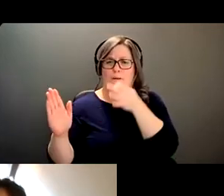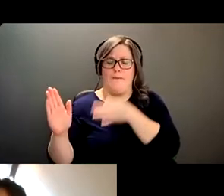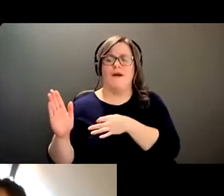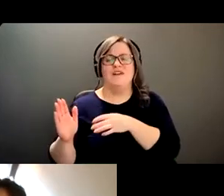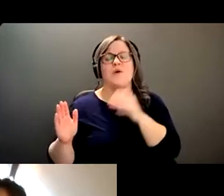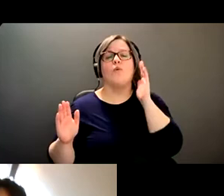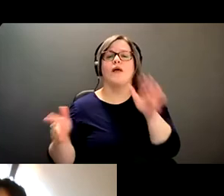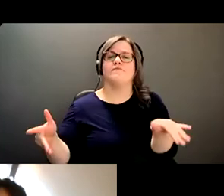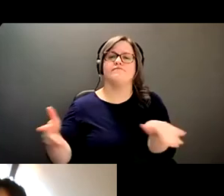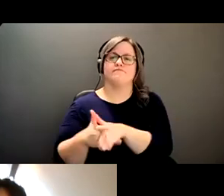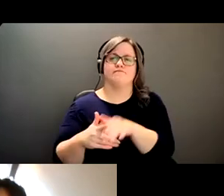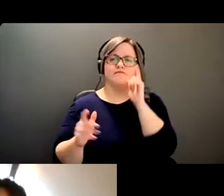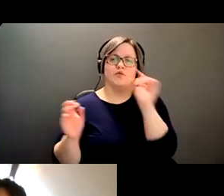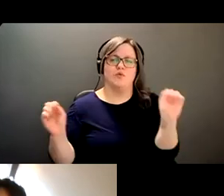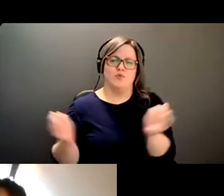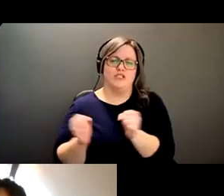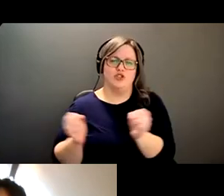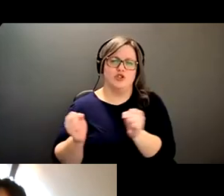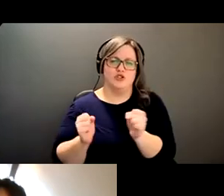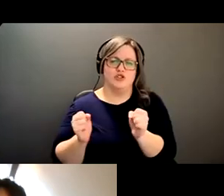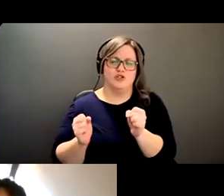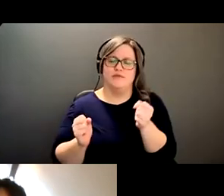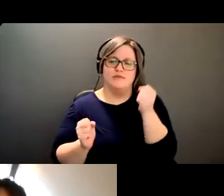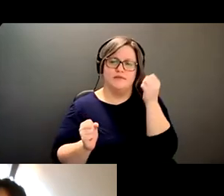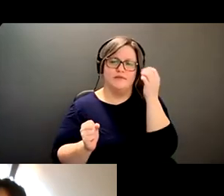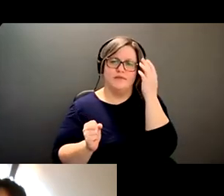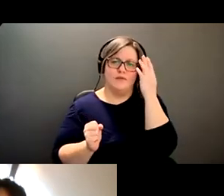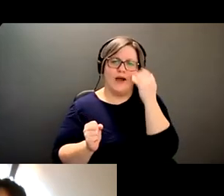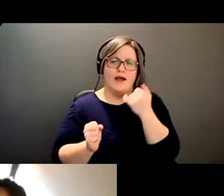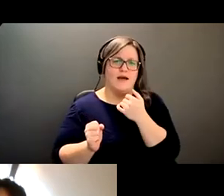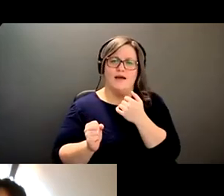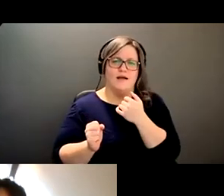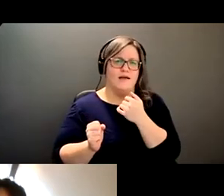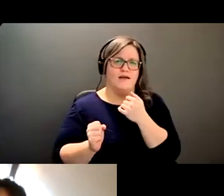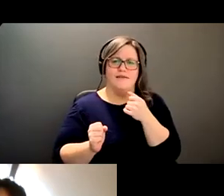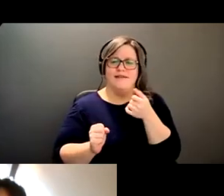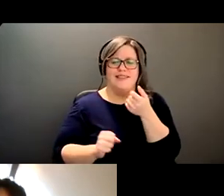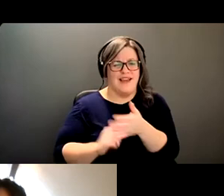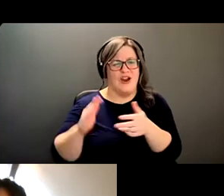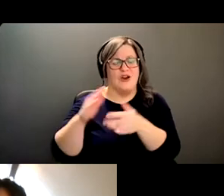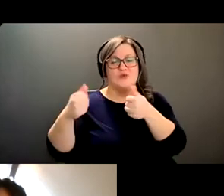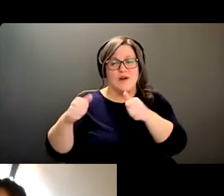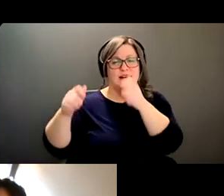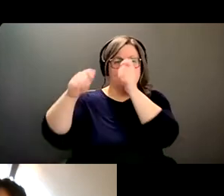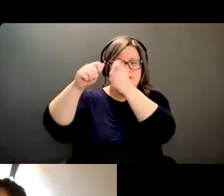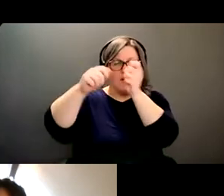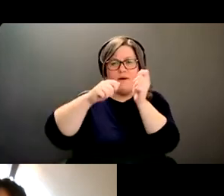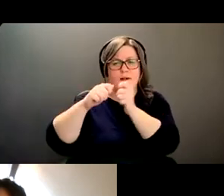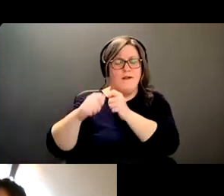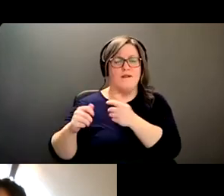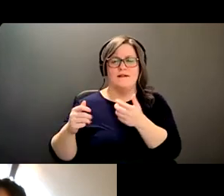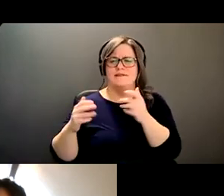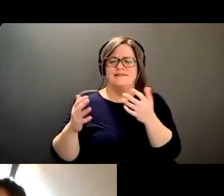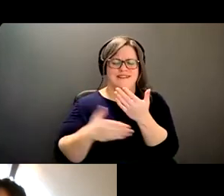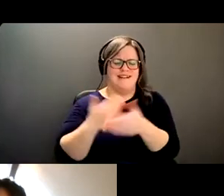the winter, just because like you can't, you're at your hands and holding the hammer and trying to install a thing and just like shake too much. It's